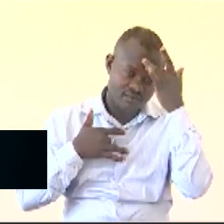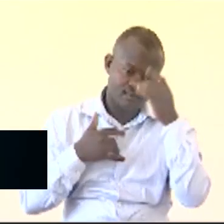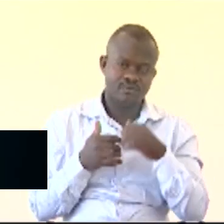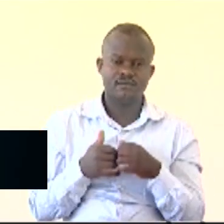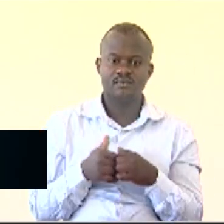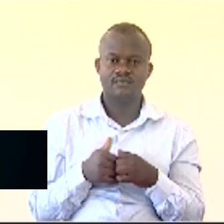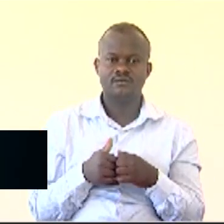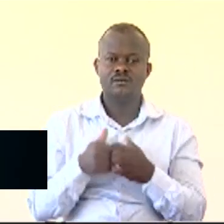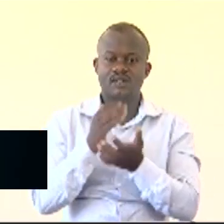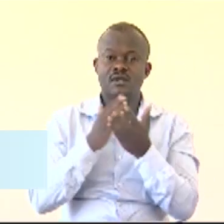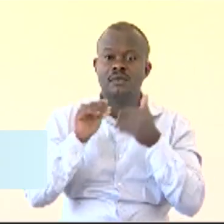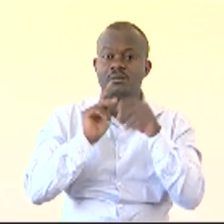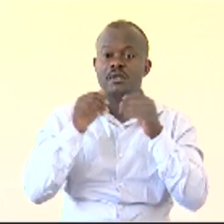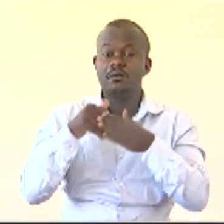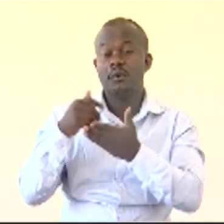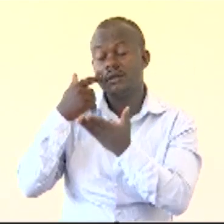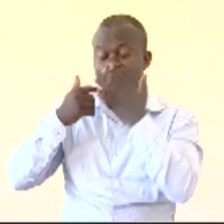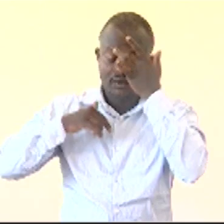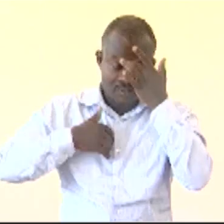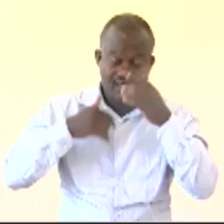lead into people suffering from typhoid,